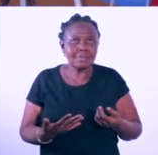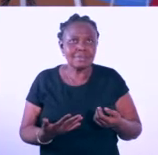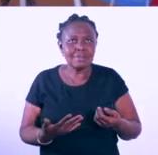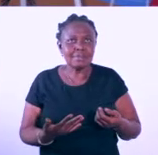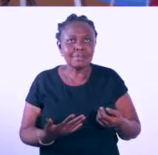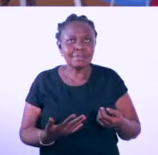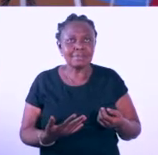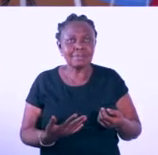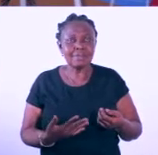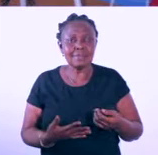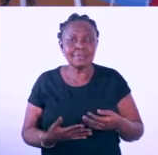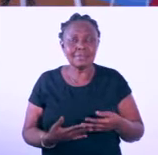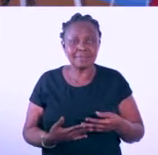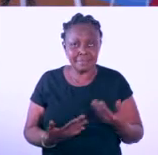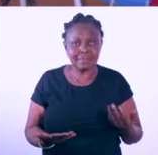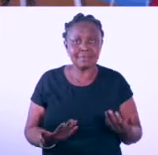Put.